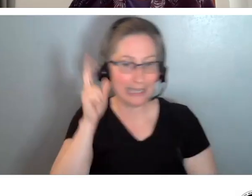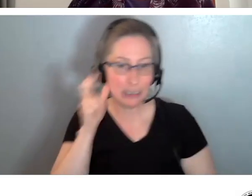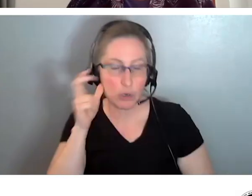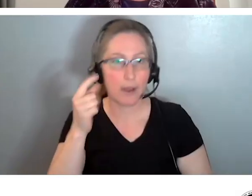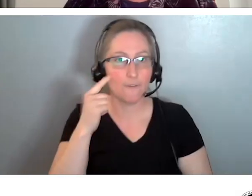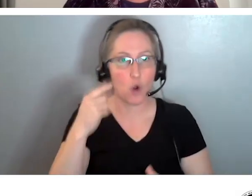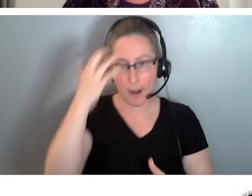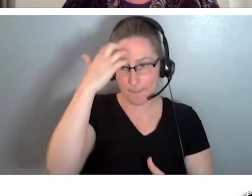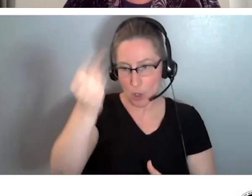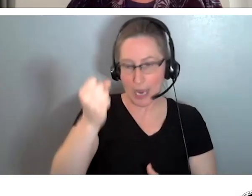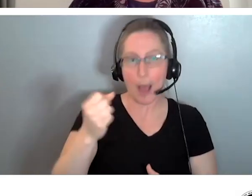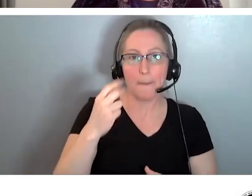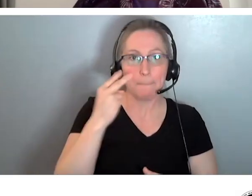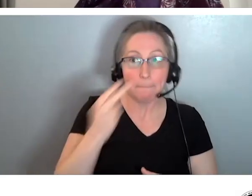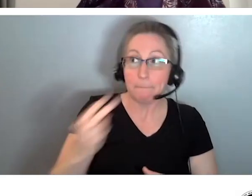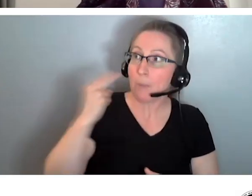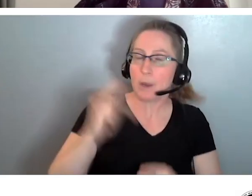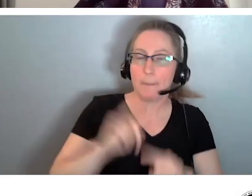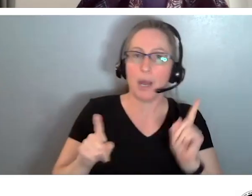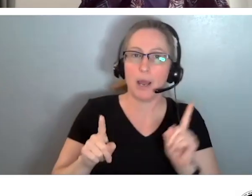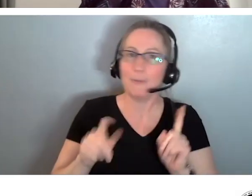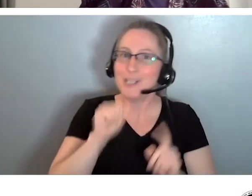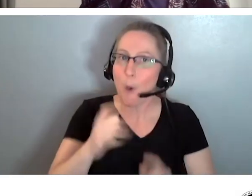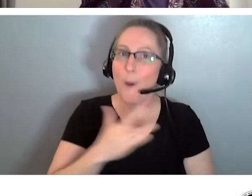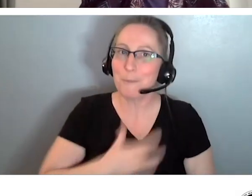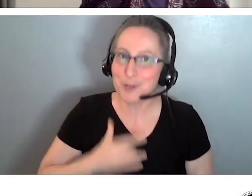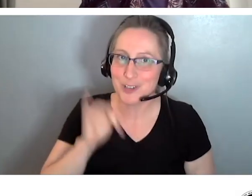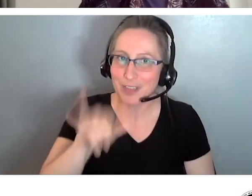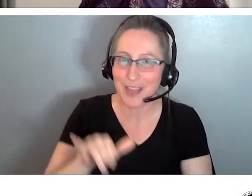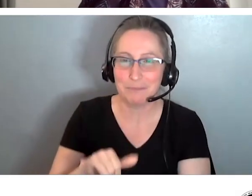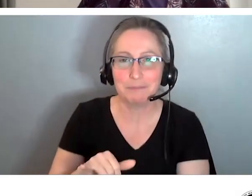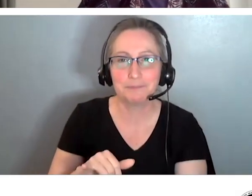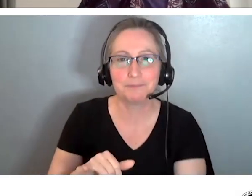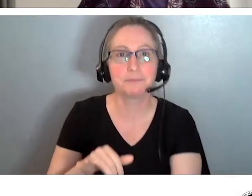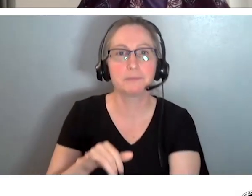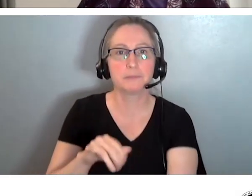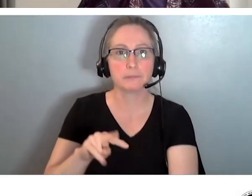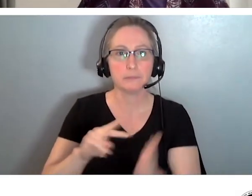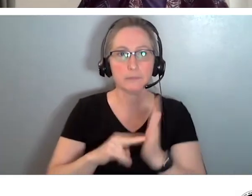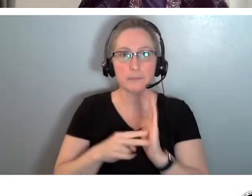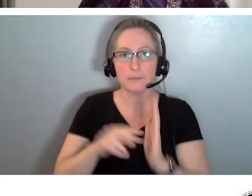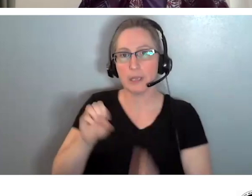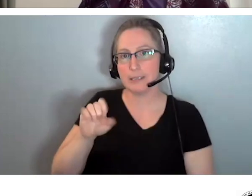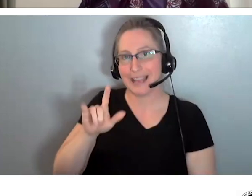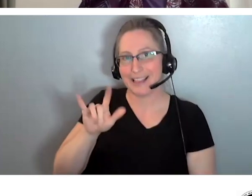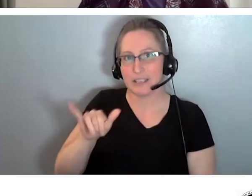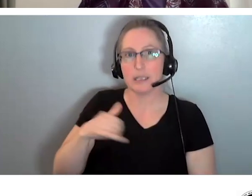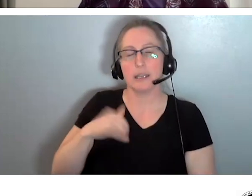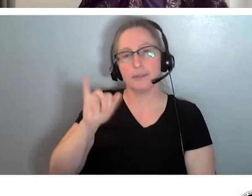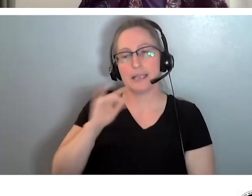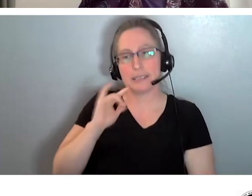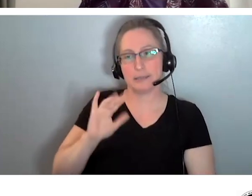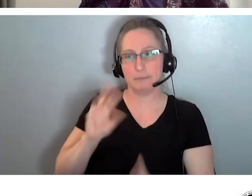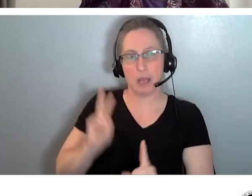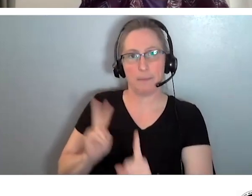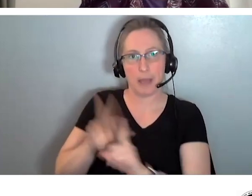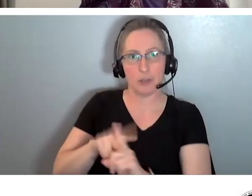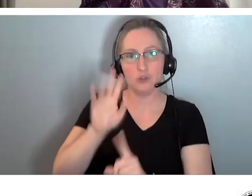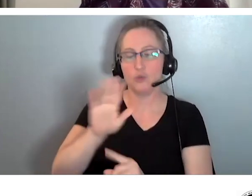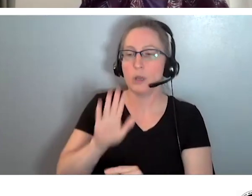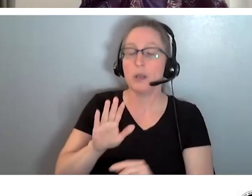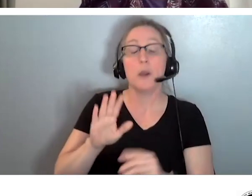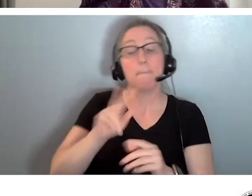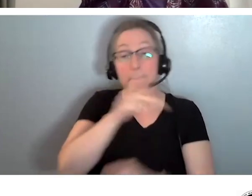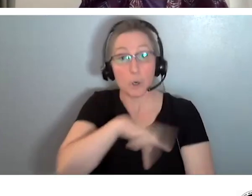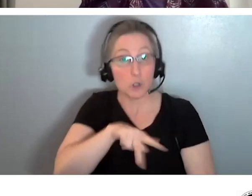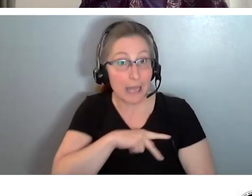don't necessarily appreciate that. So saliency then applies to the development of personalized